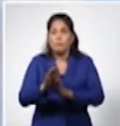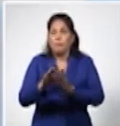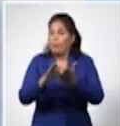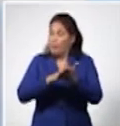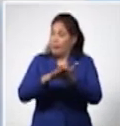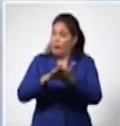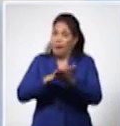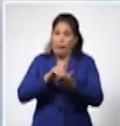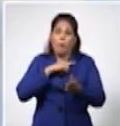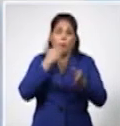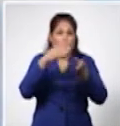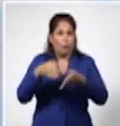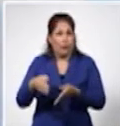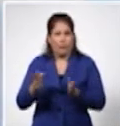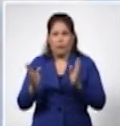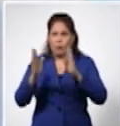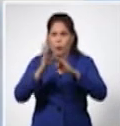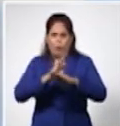534, or